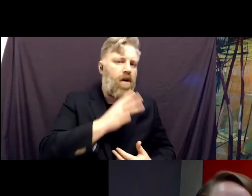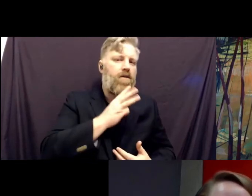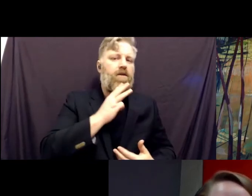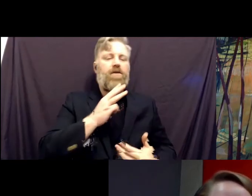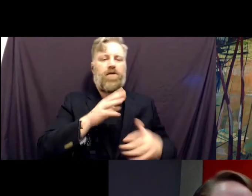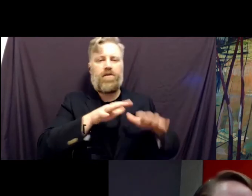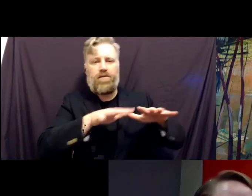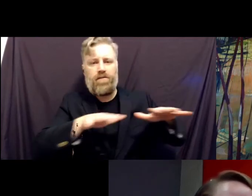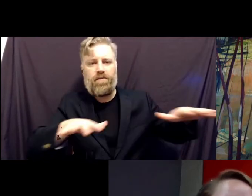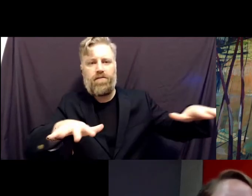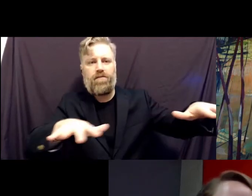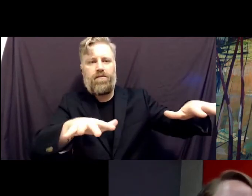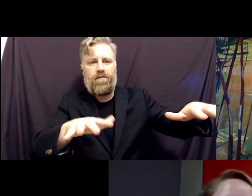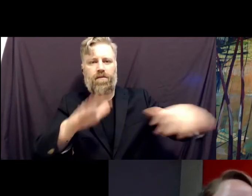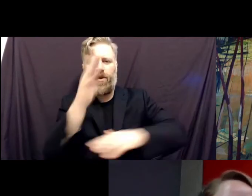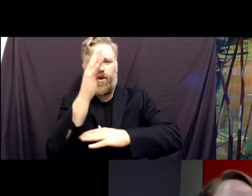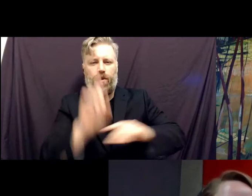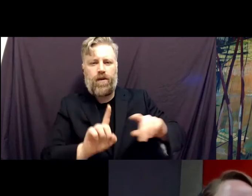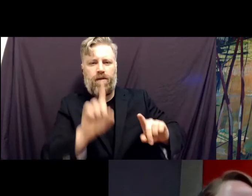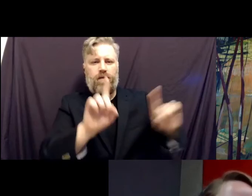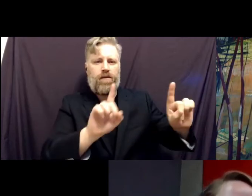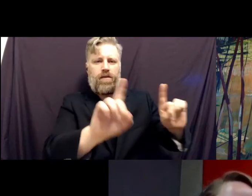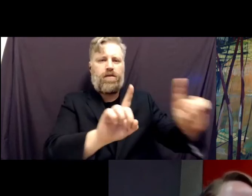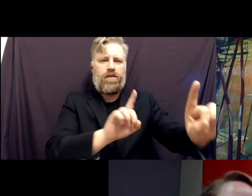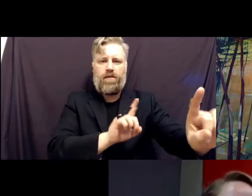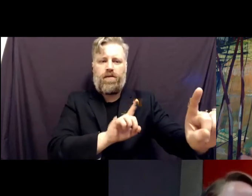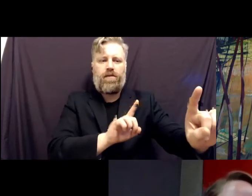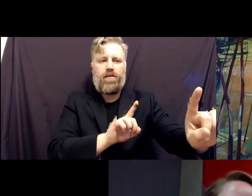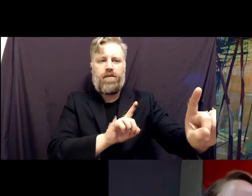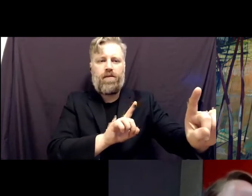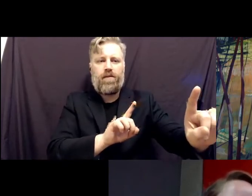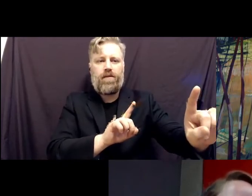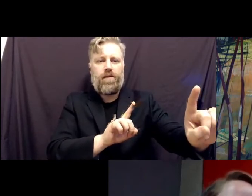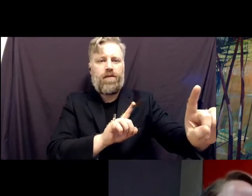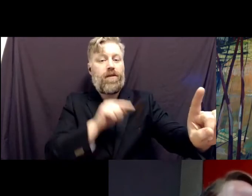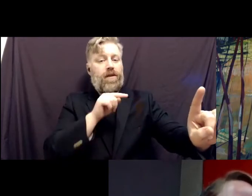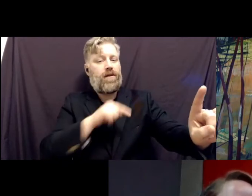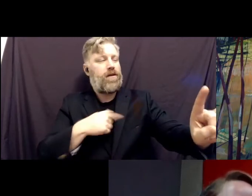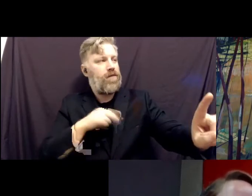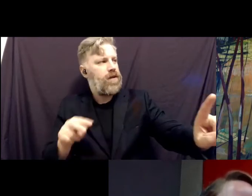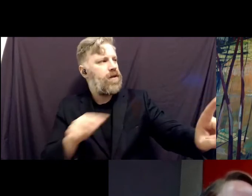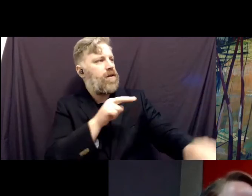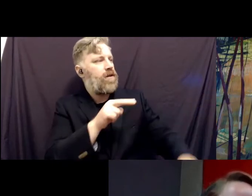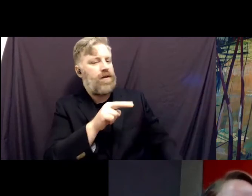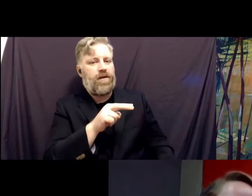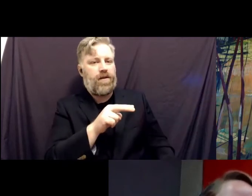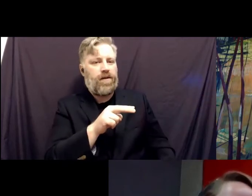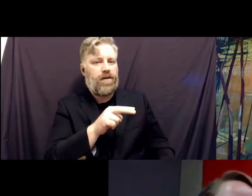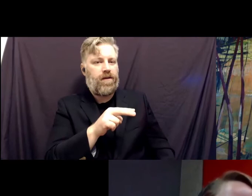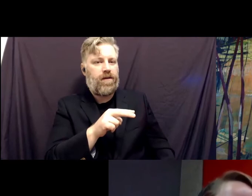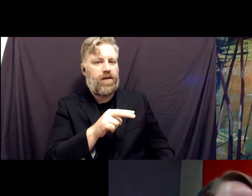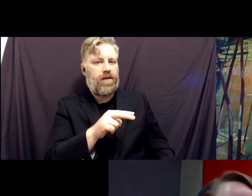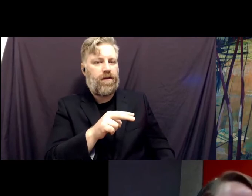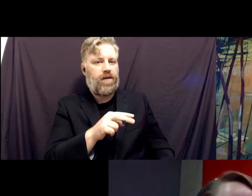with trees and with sun keeps me bring me down, you know,